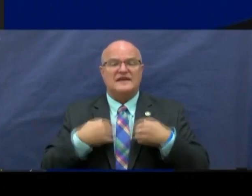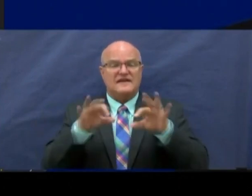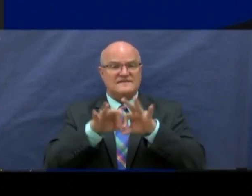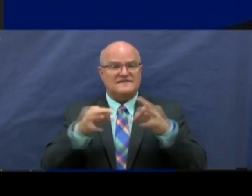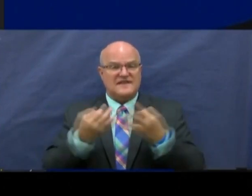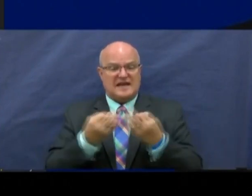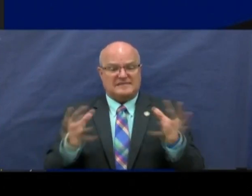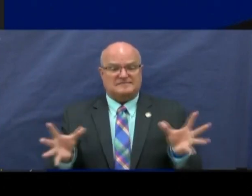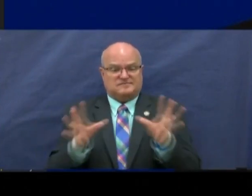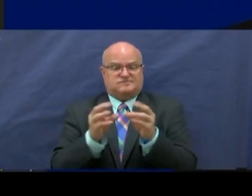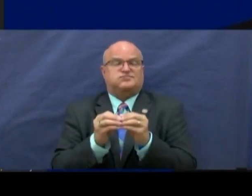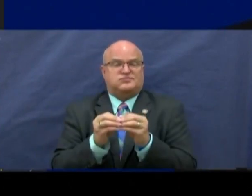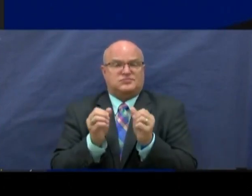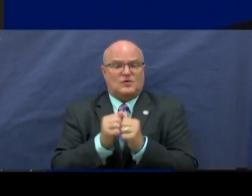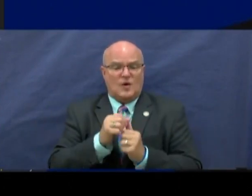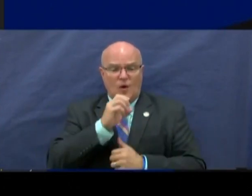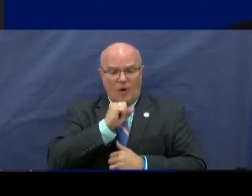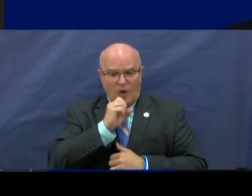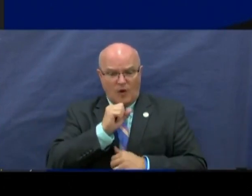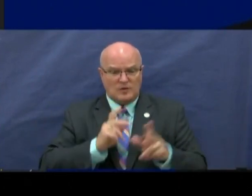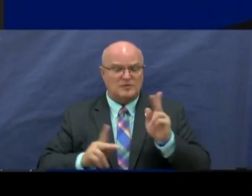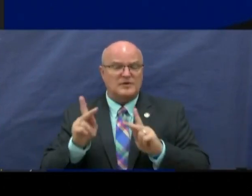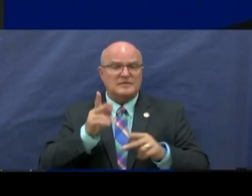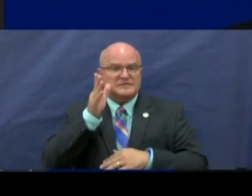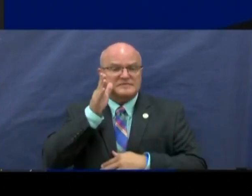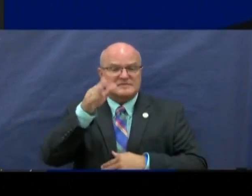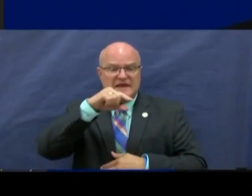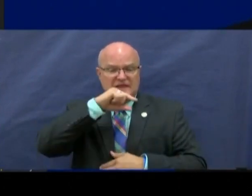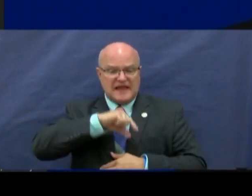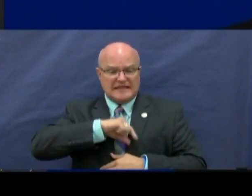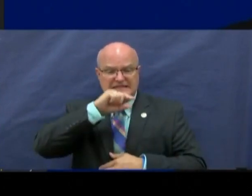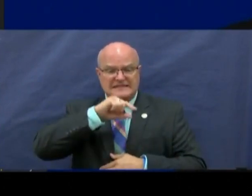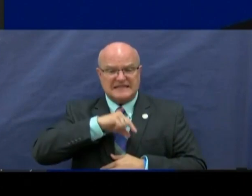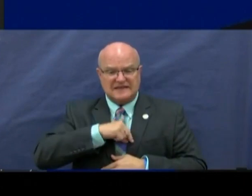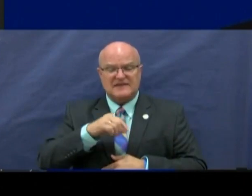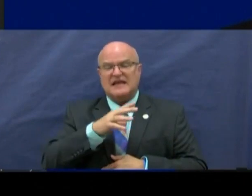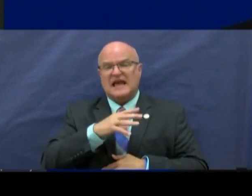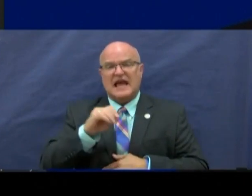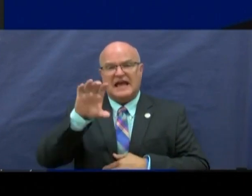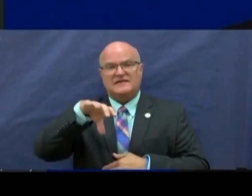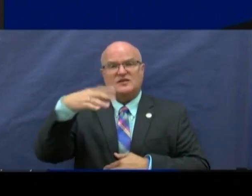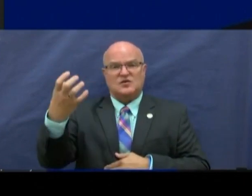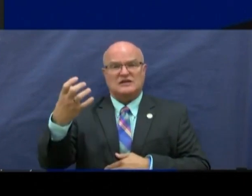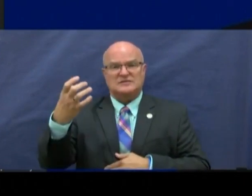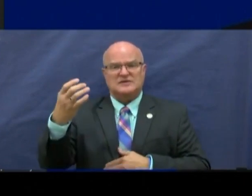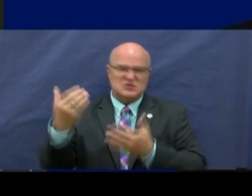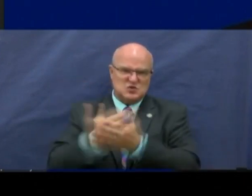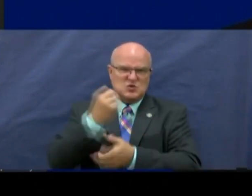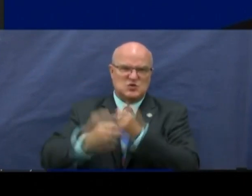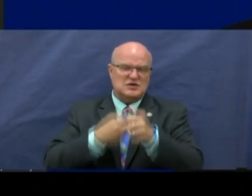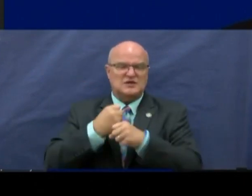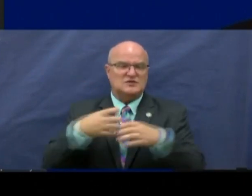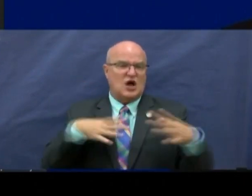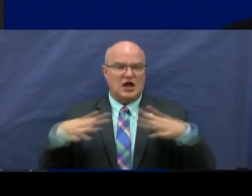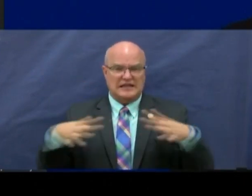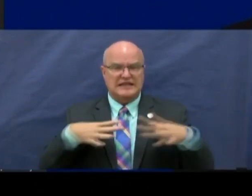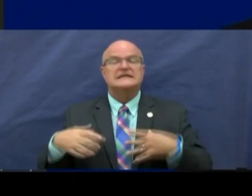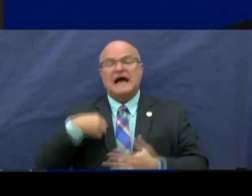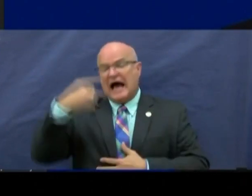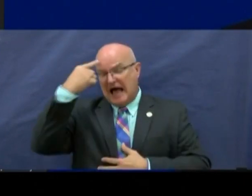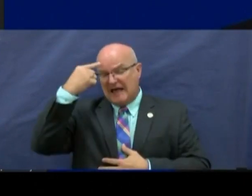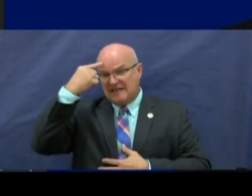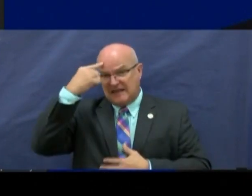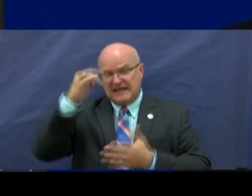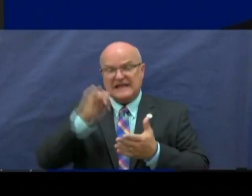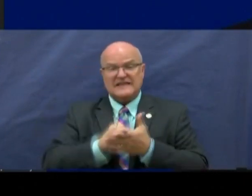and to spend time with them both in the upcoming Thanksgiving and Christmas, New Year's holidays. I think